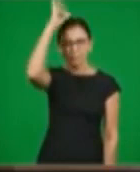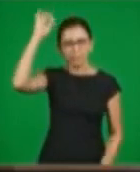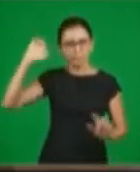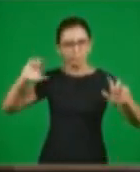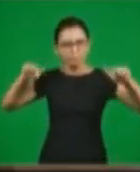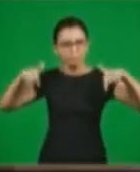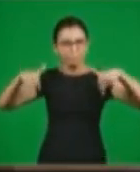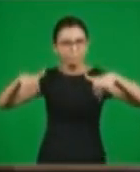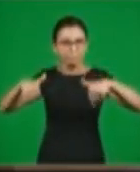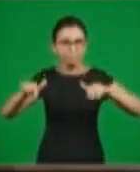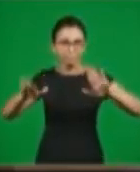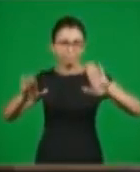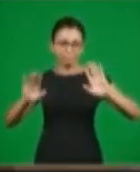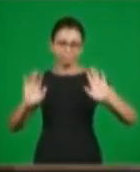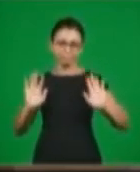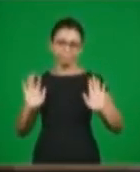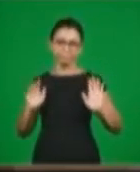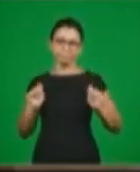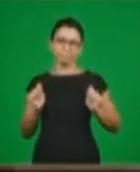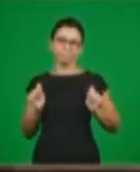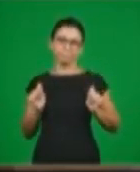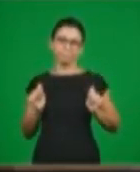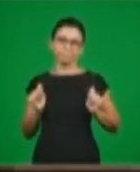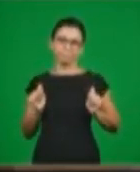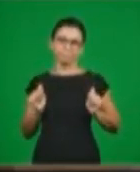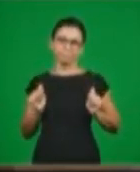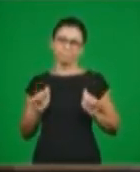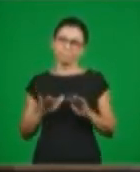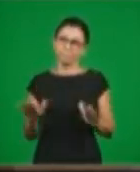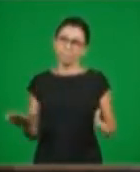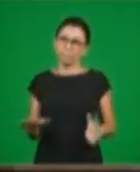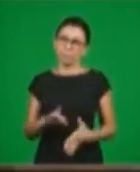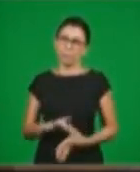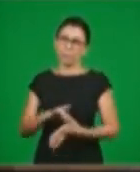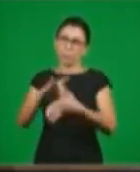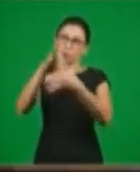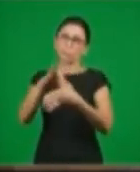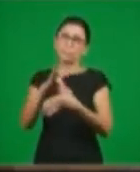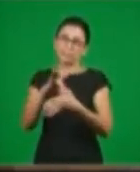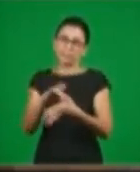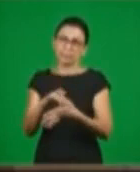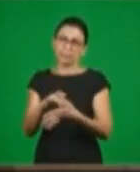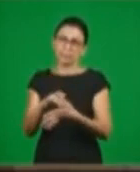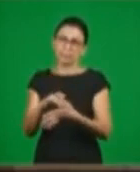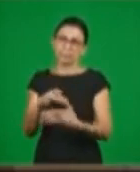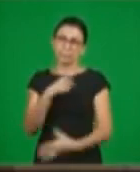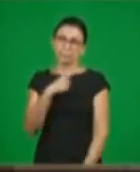It is that the leader that is ready to obey